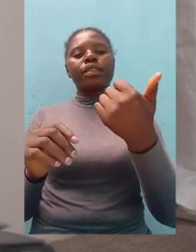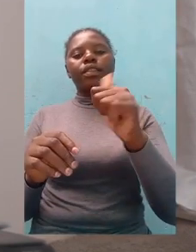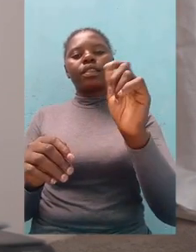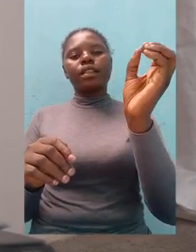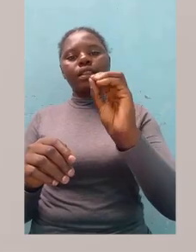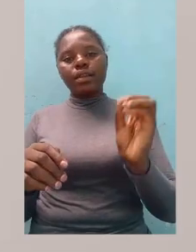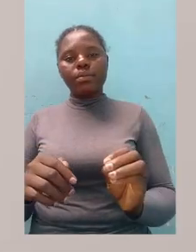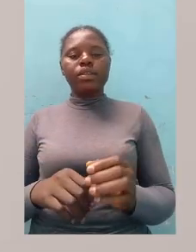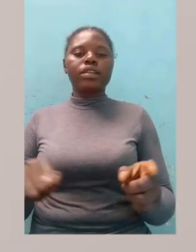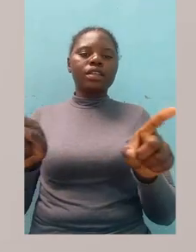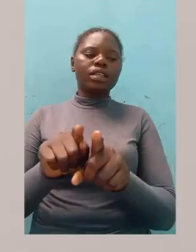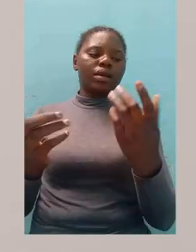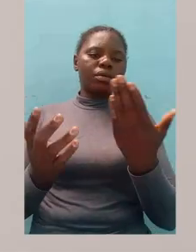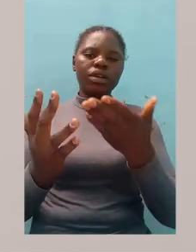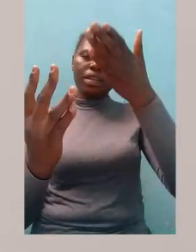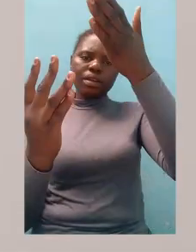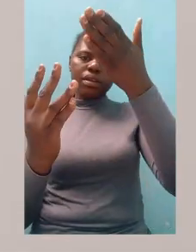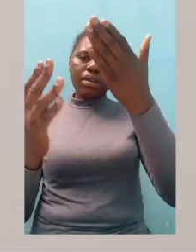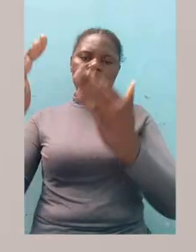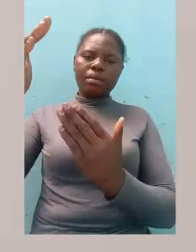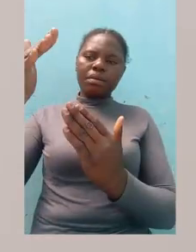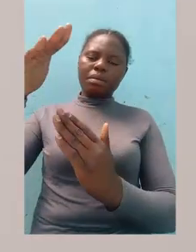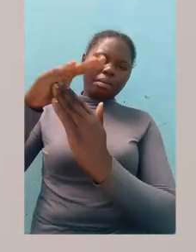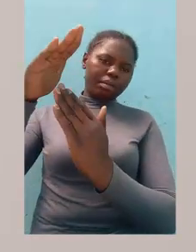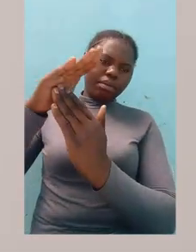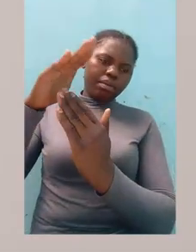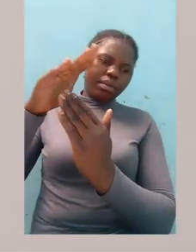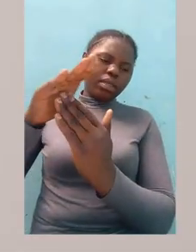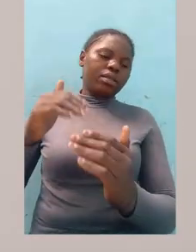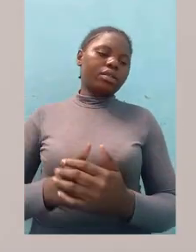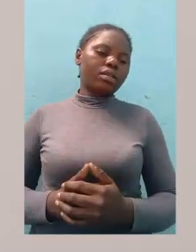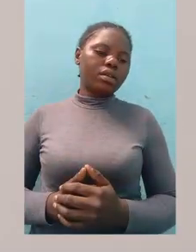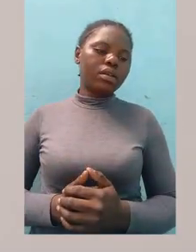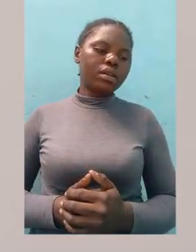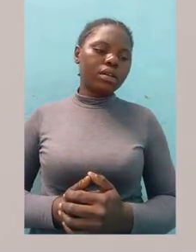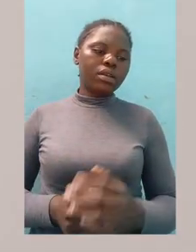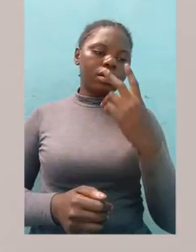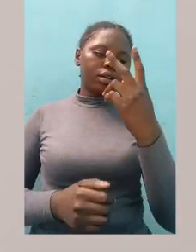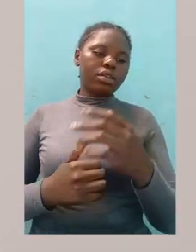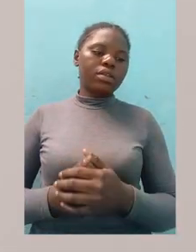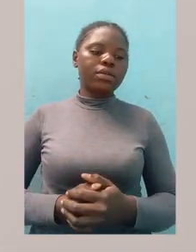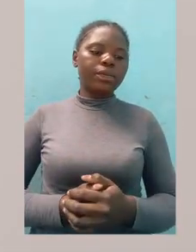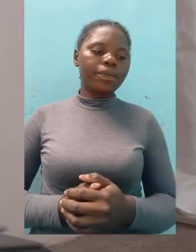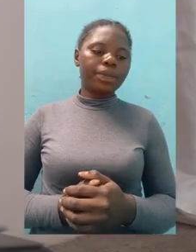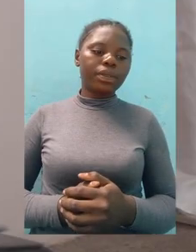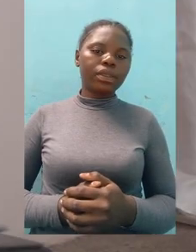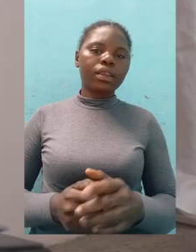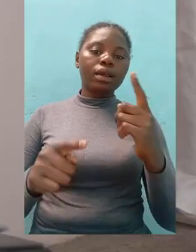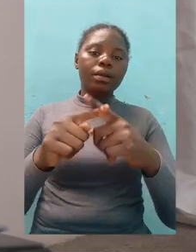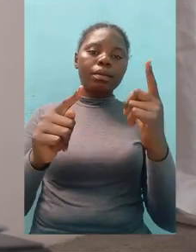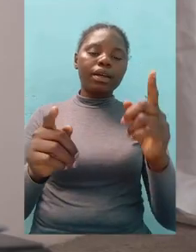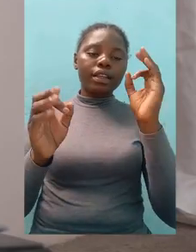So I'm going to say there's a medium likelihood that this is going to happen. So then we would be looking along the medium line.